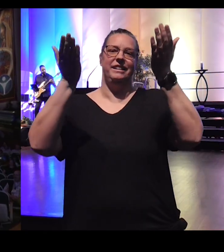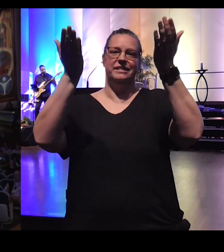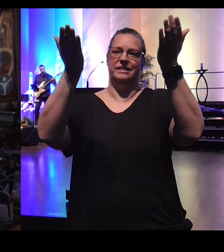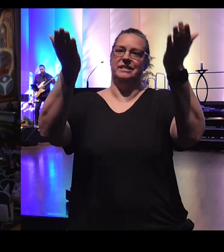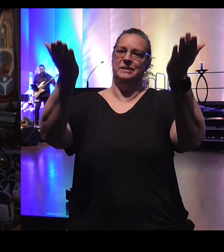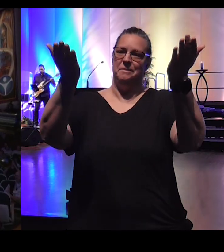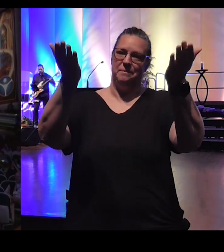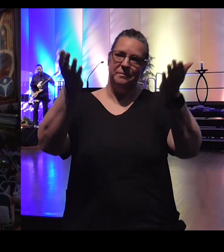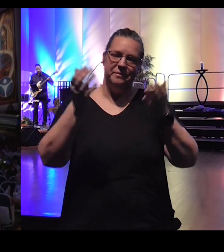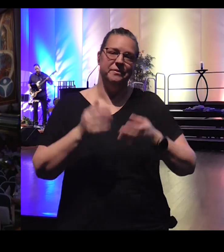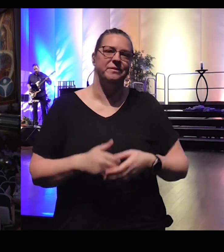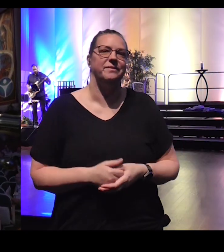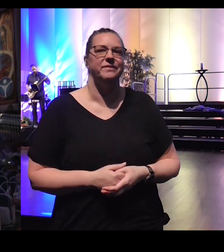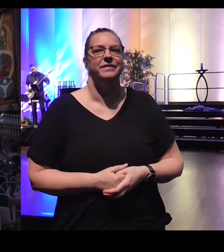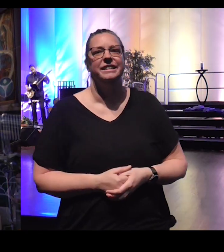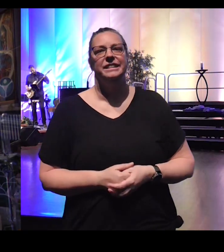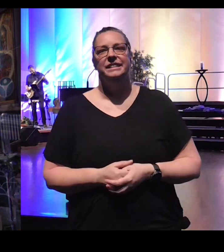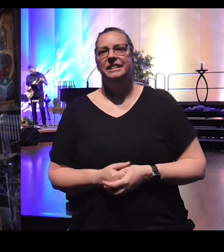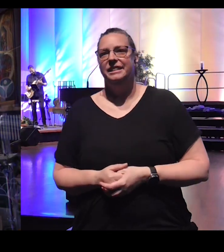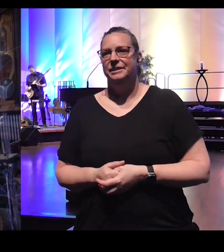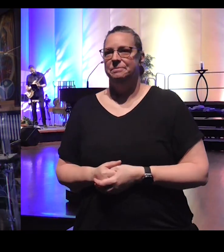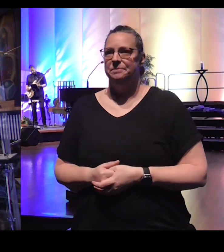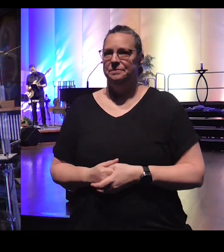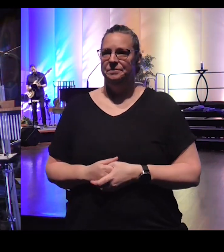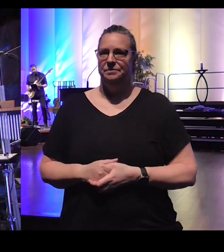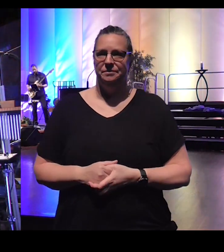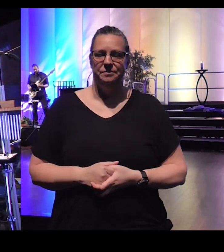rise up above.